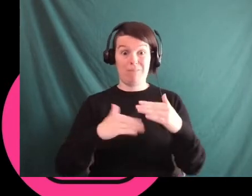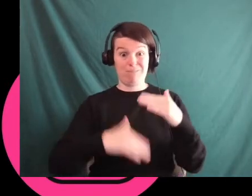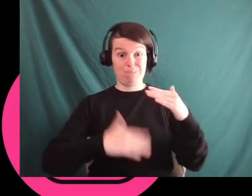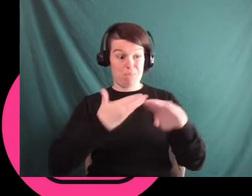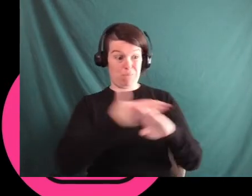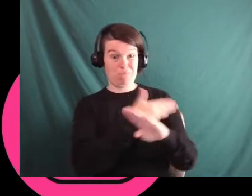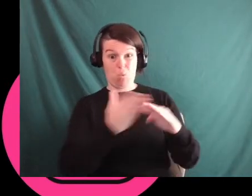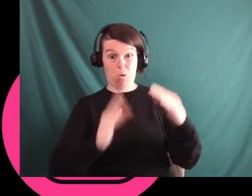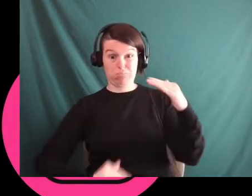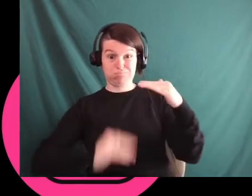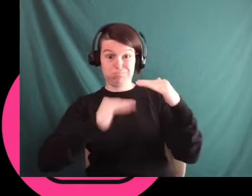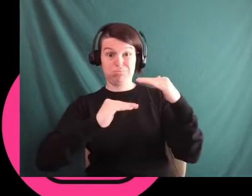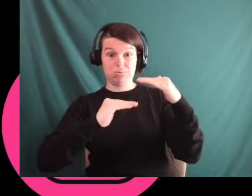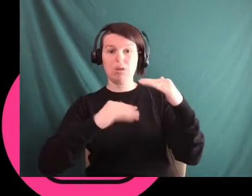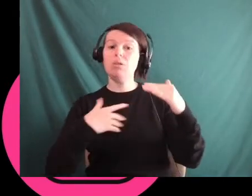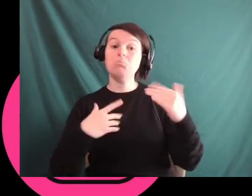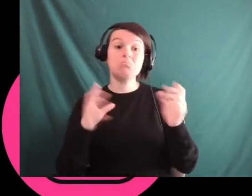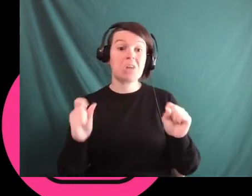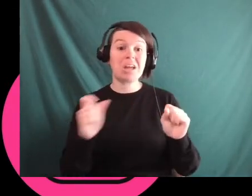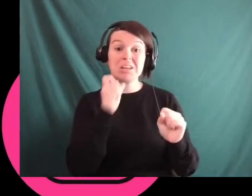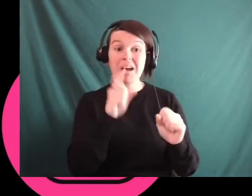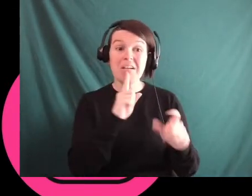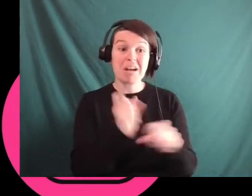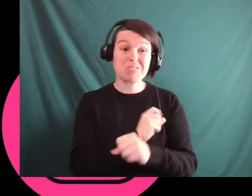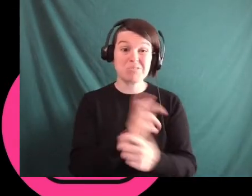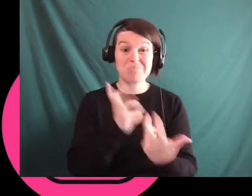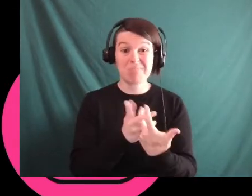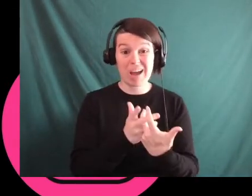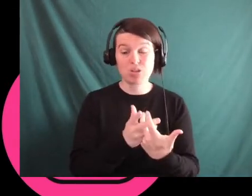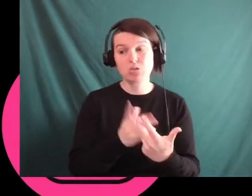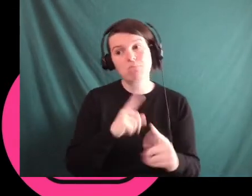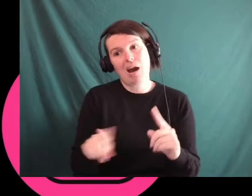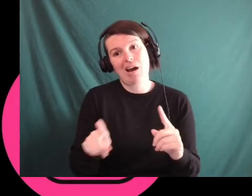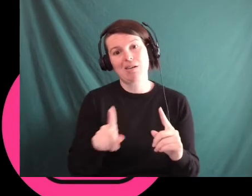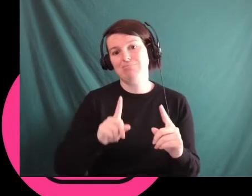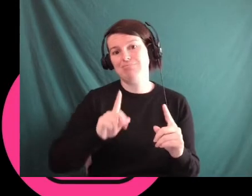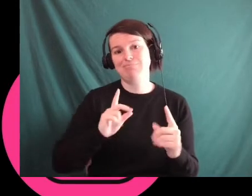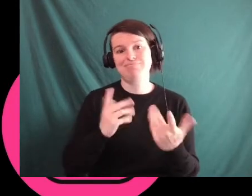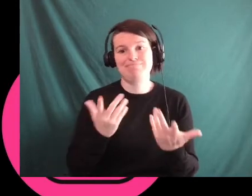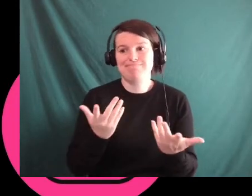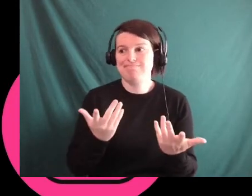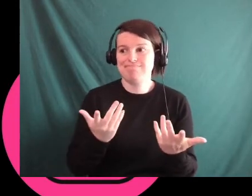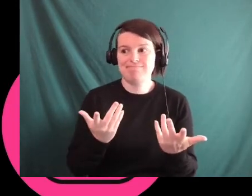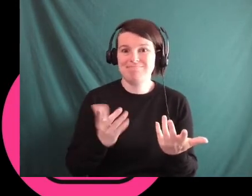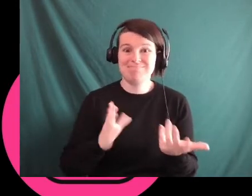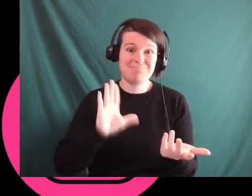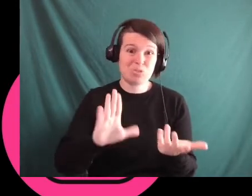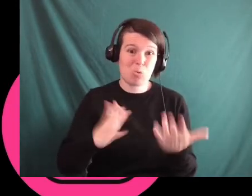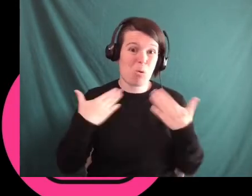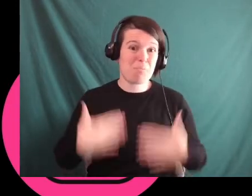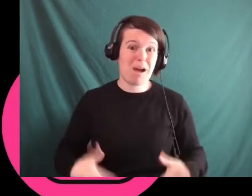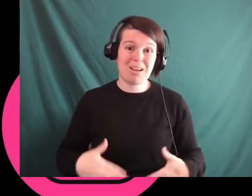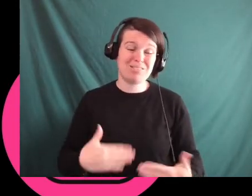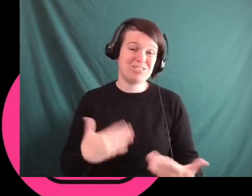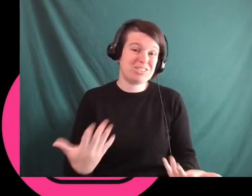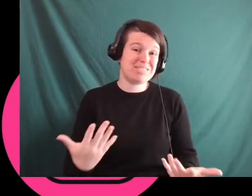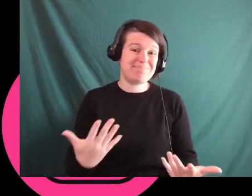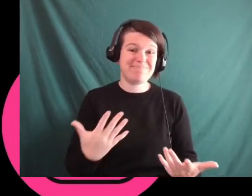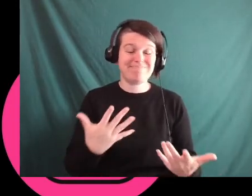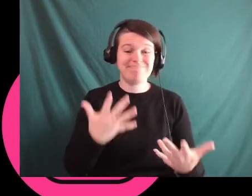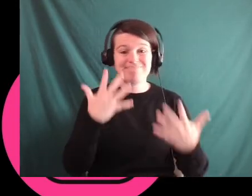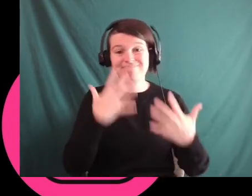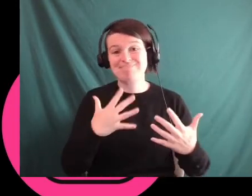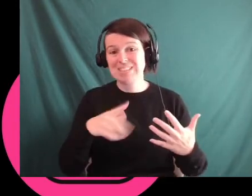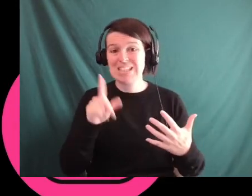could have nothing to do with the binder not actually fitting you. It could have to do with you are just one of those people that needs to